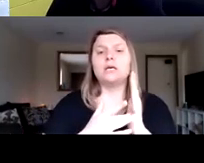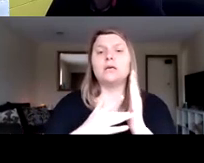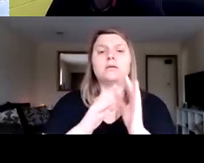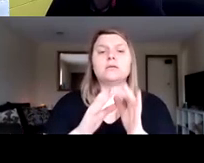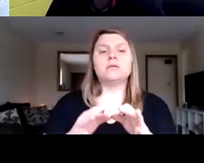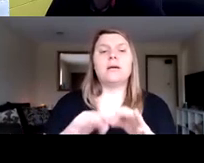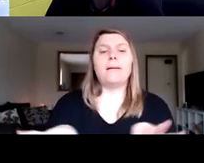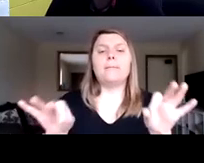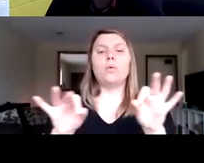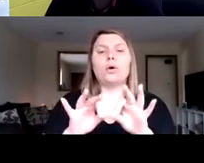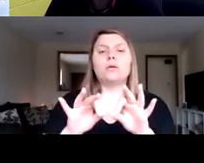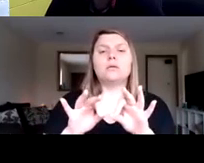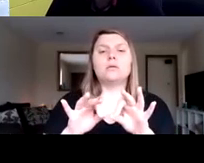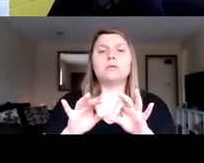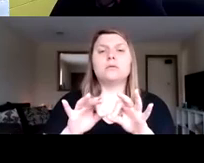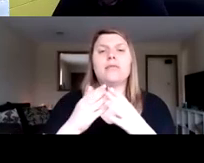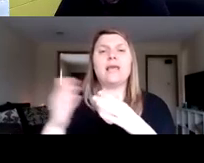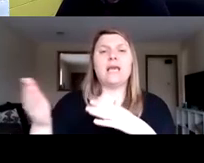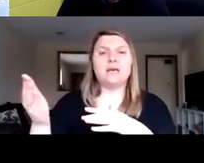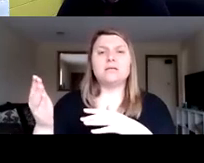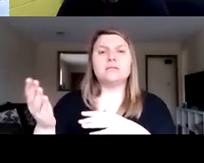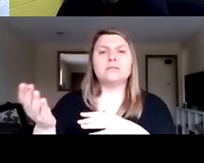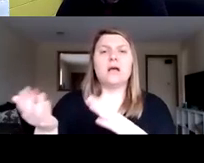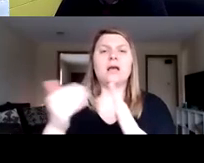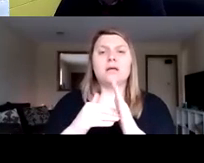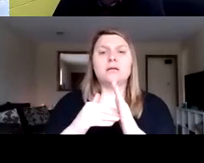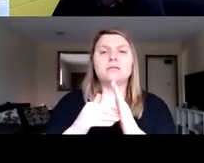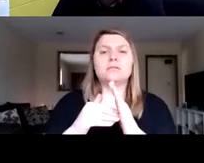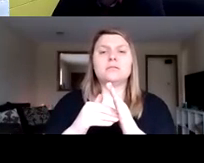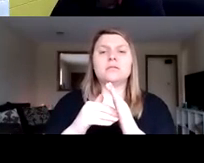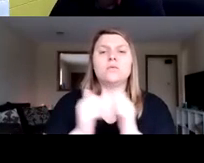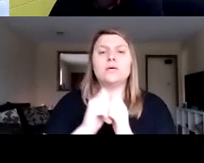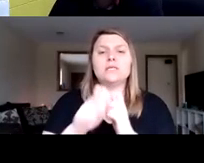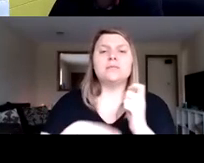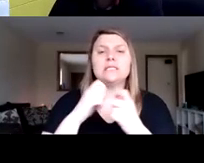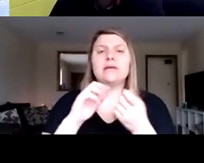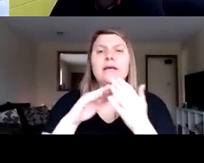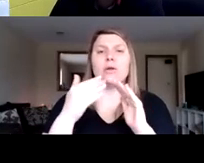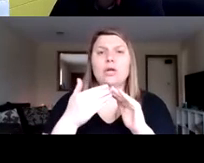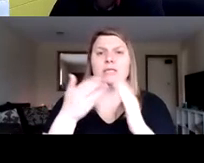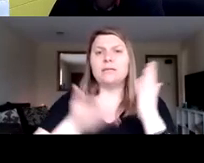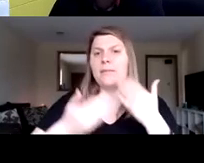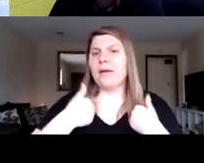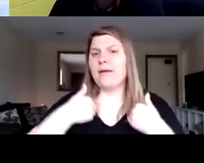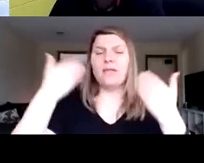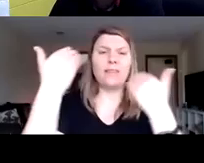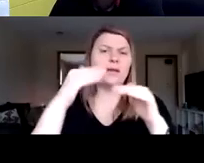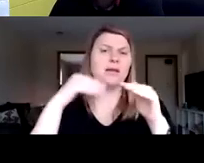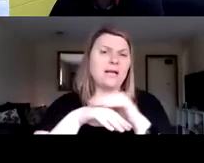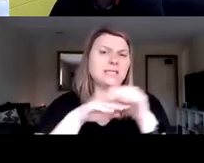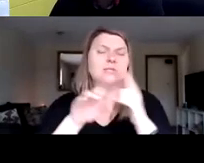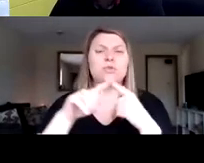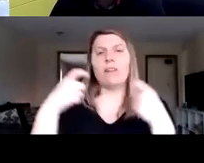important thing. And again, with certain communities that may have limited access to